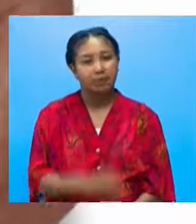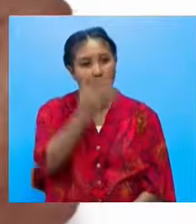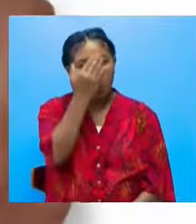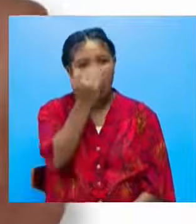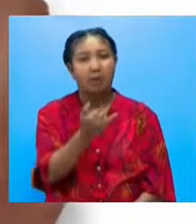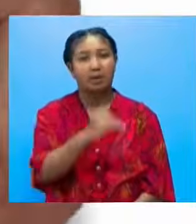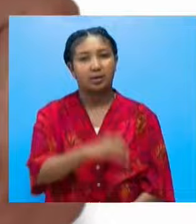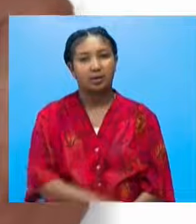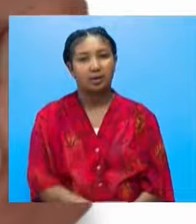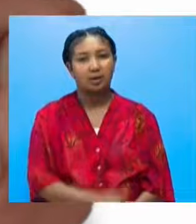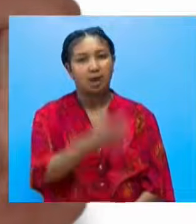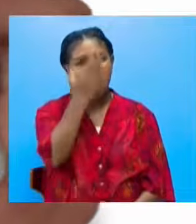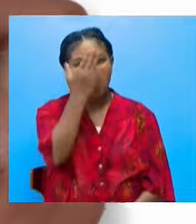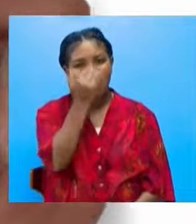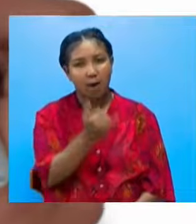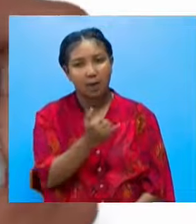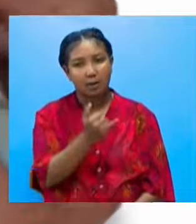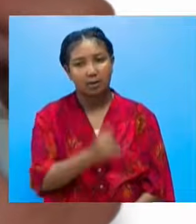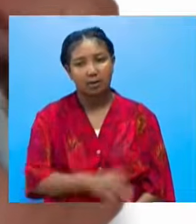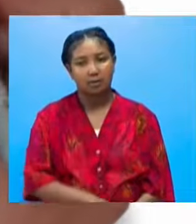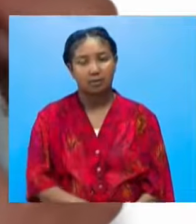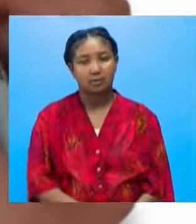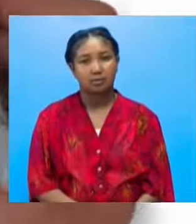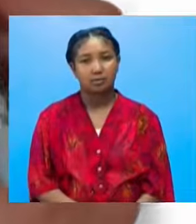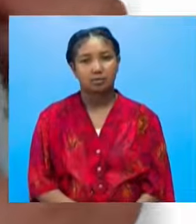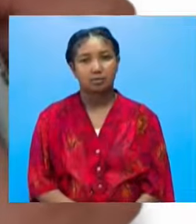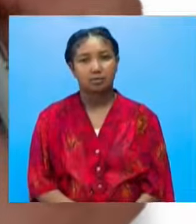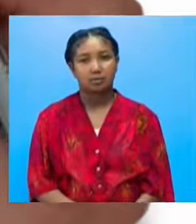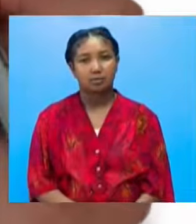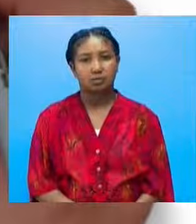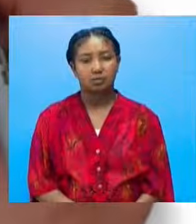Yes. Why